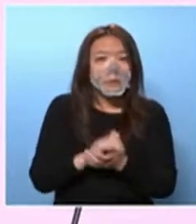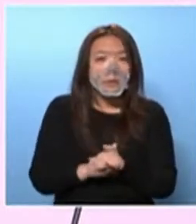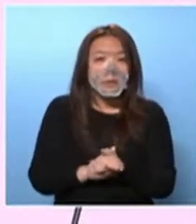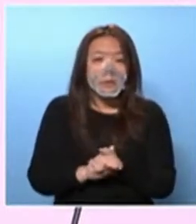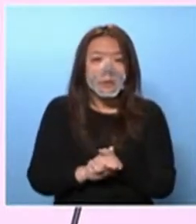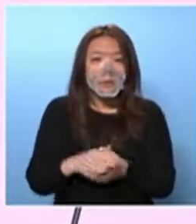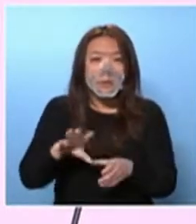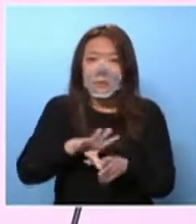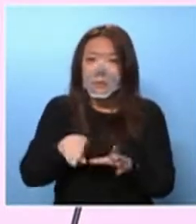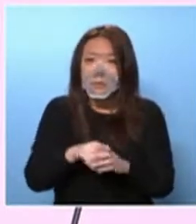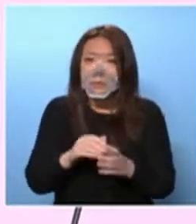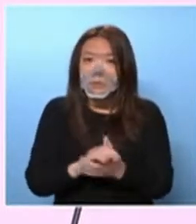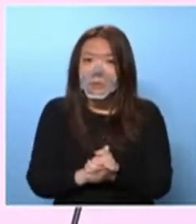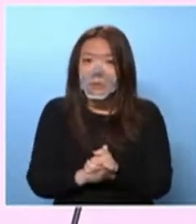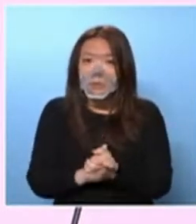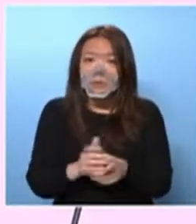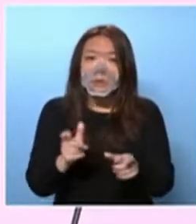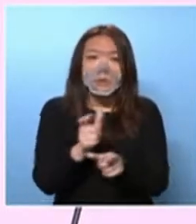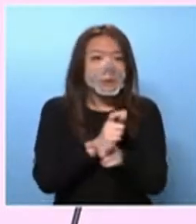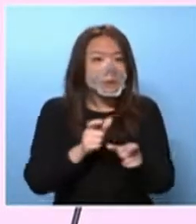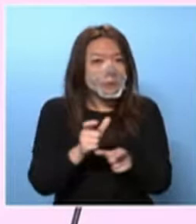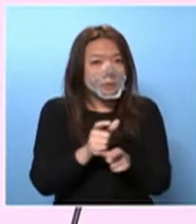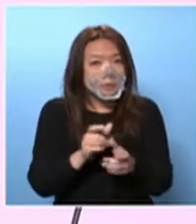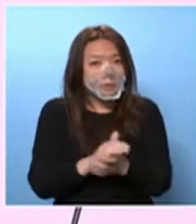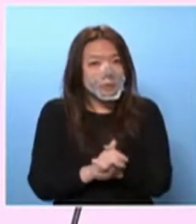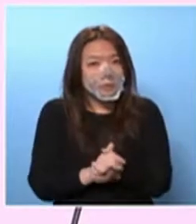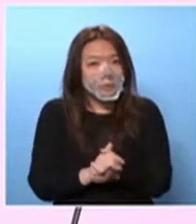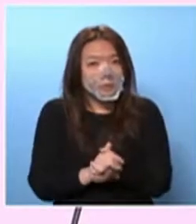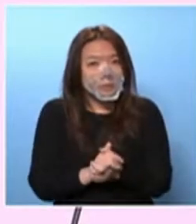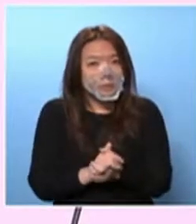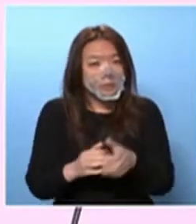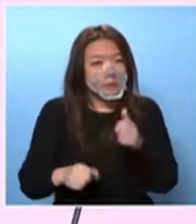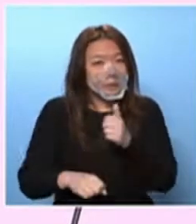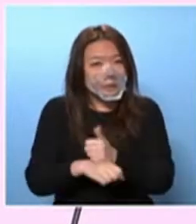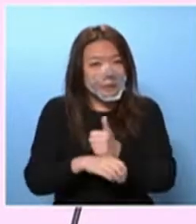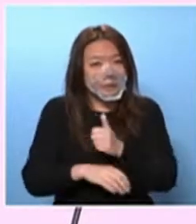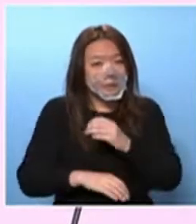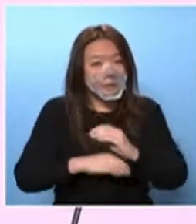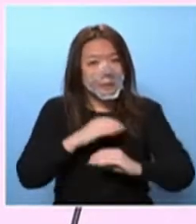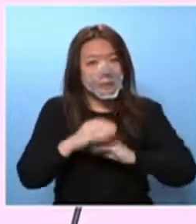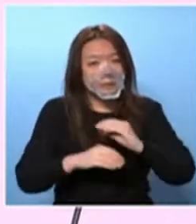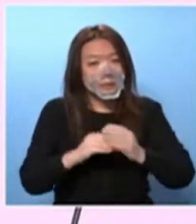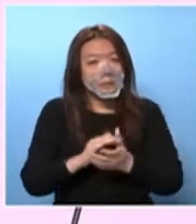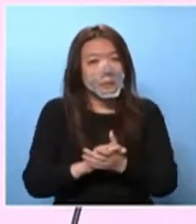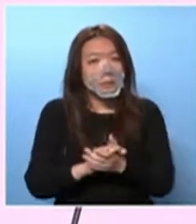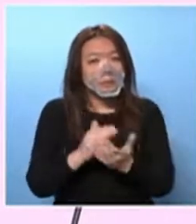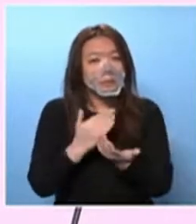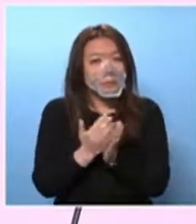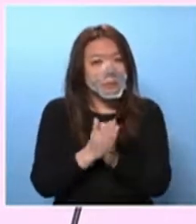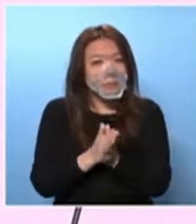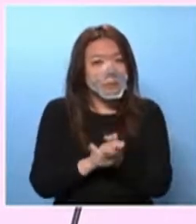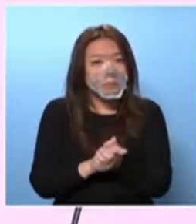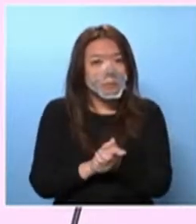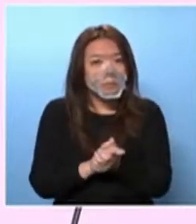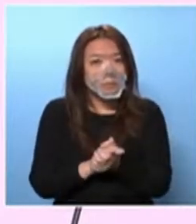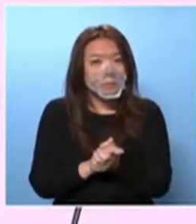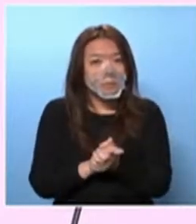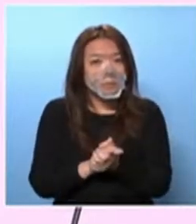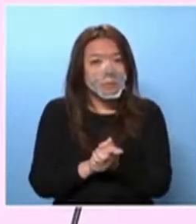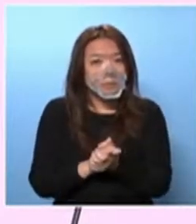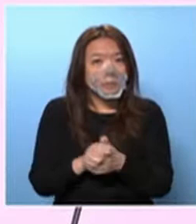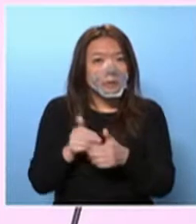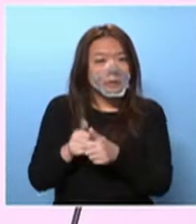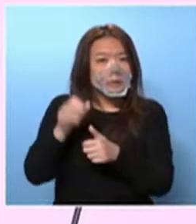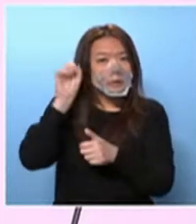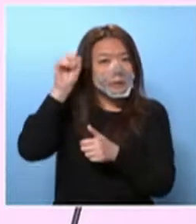directions. They include enhancing market landscape, market infrastructure, and market promotion to further promote